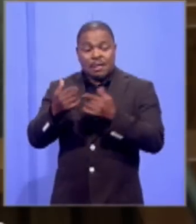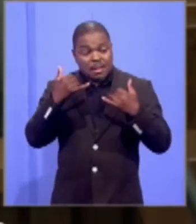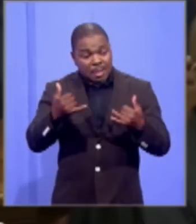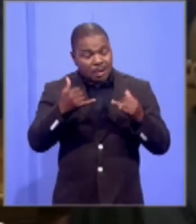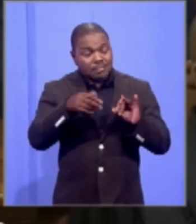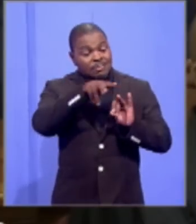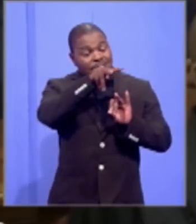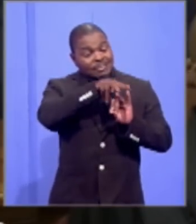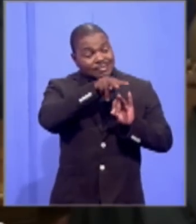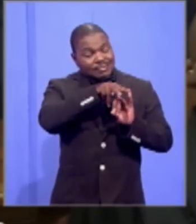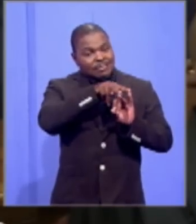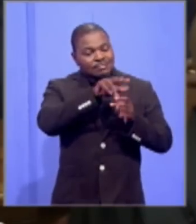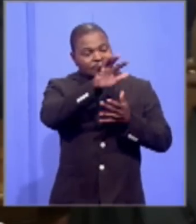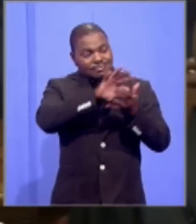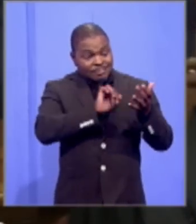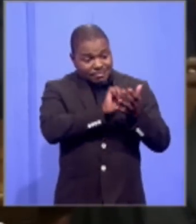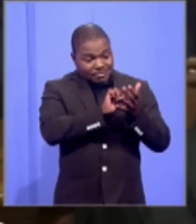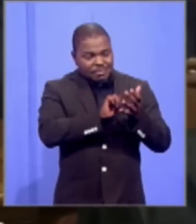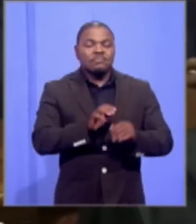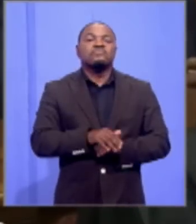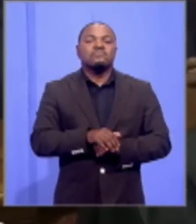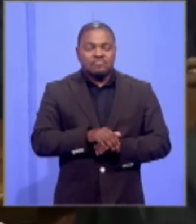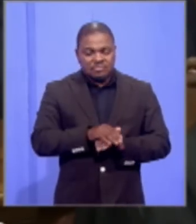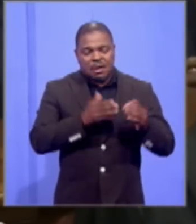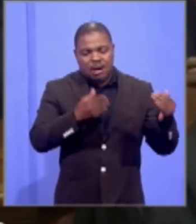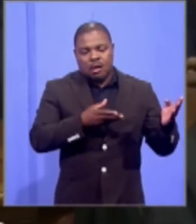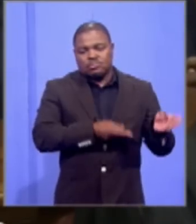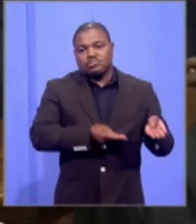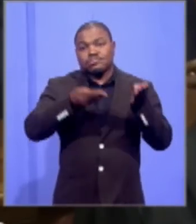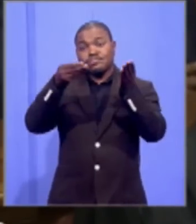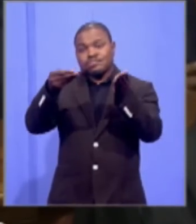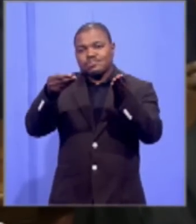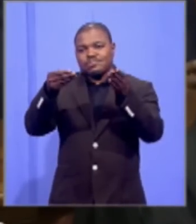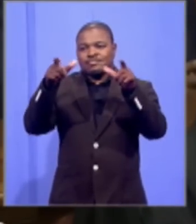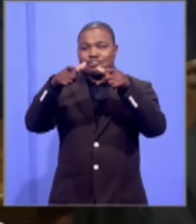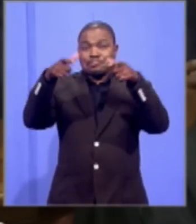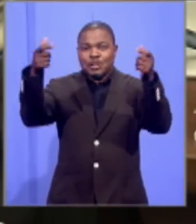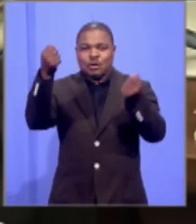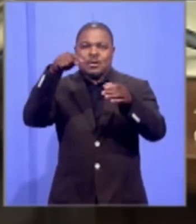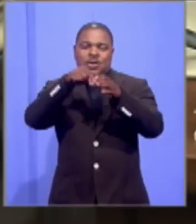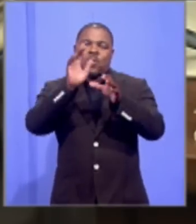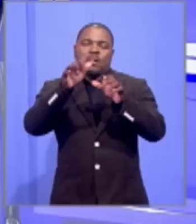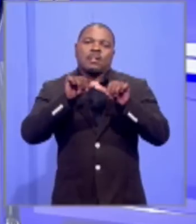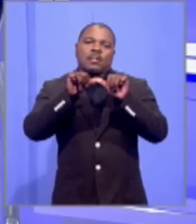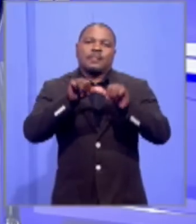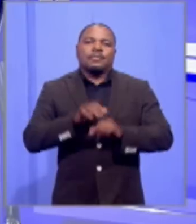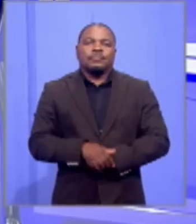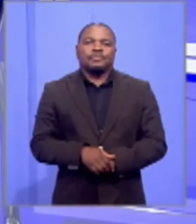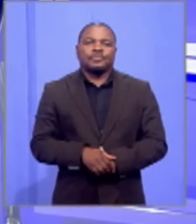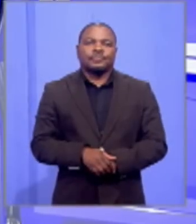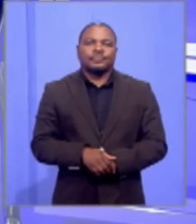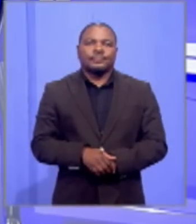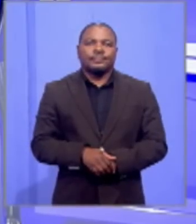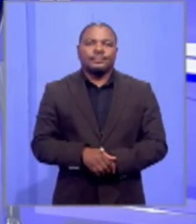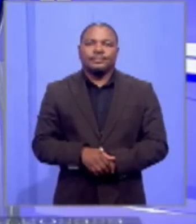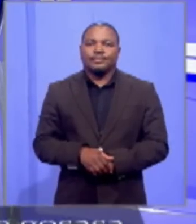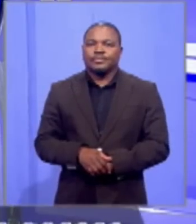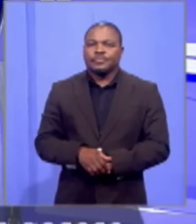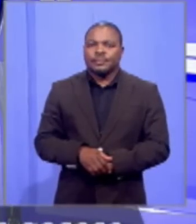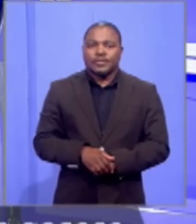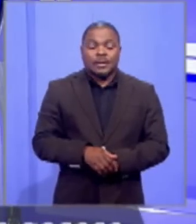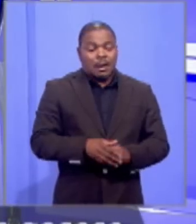boipolelo bo tla ba karolo ya bohlatse ka gare ga tsheko bjale ka ge re tšwa tshekong